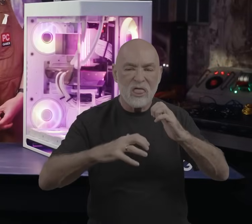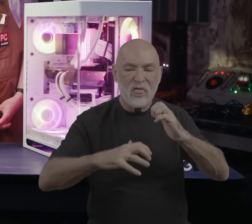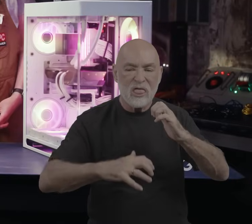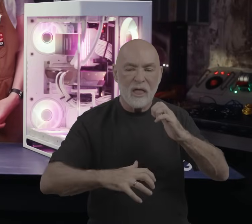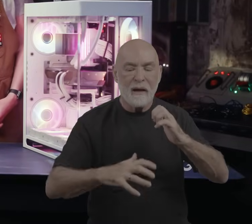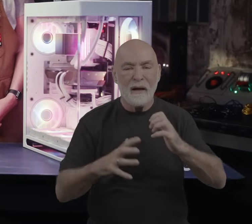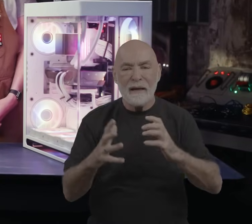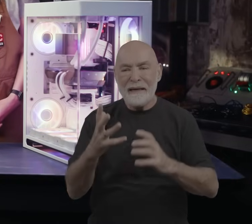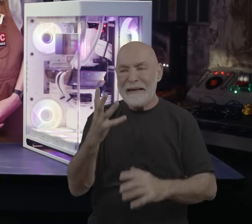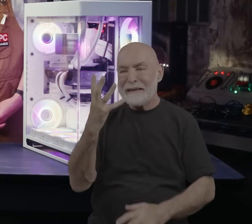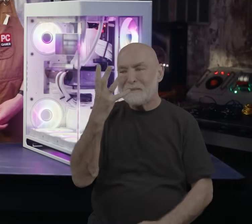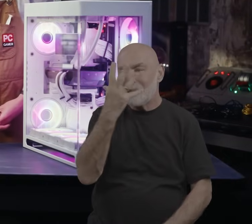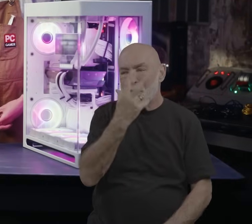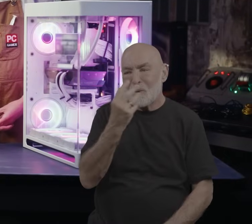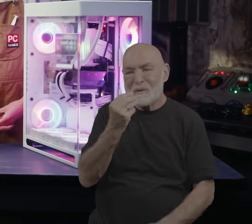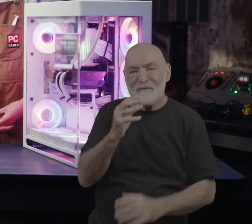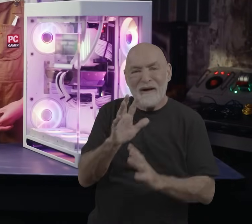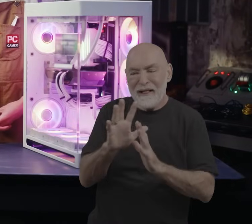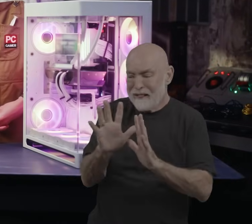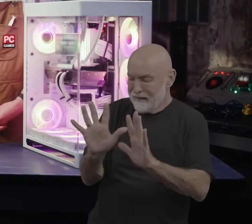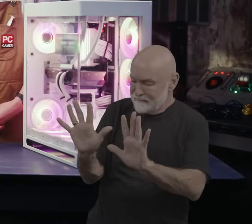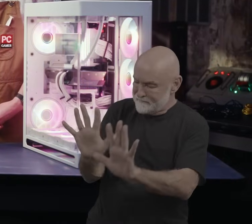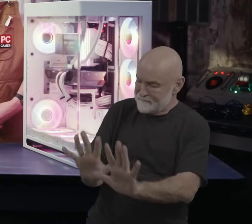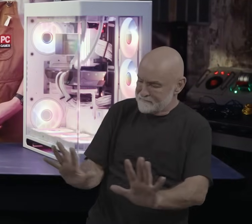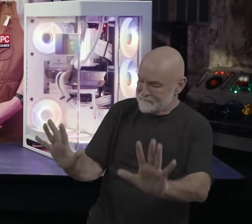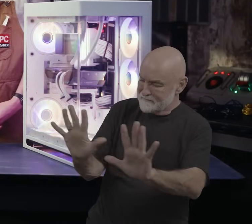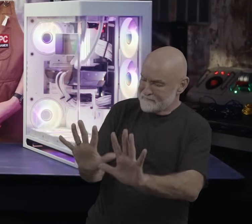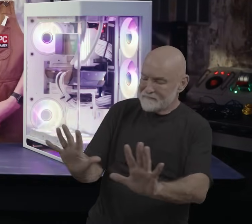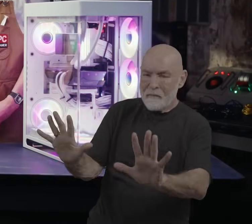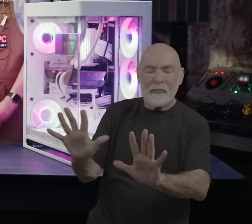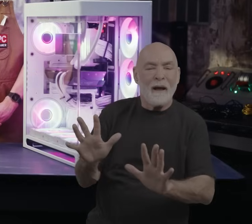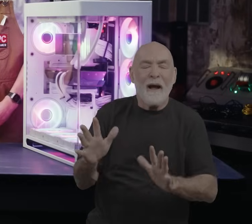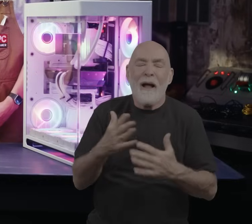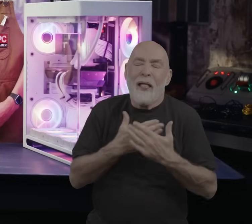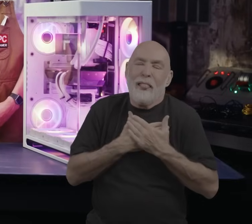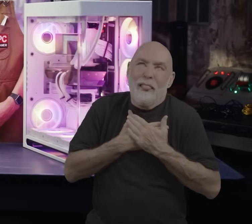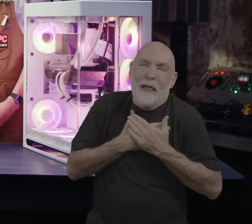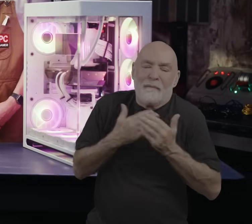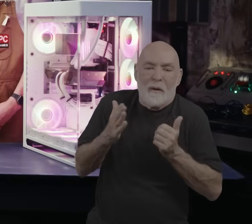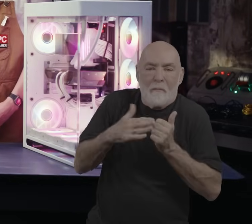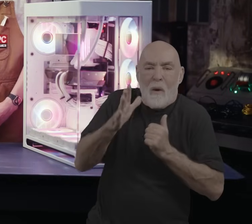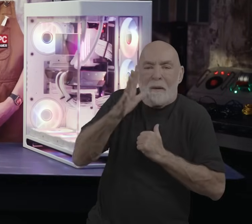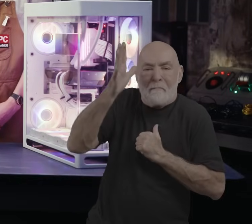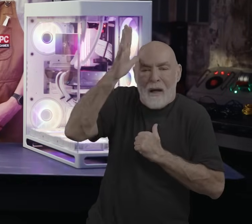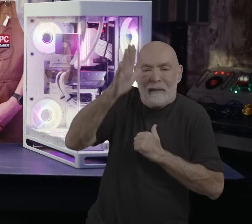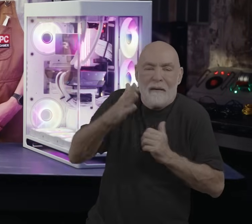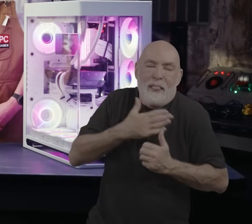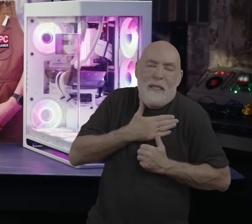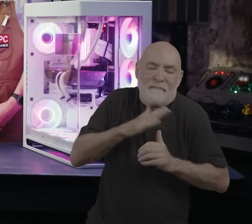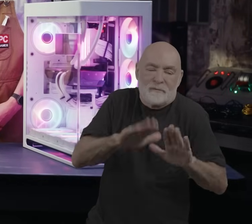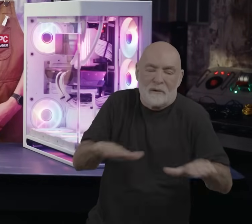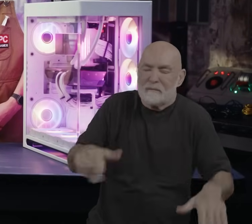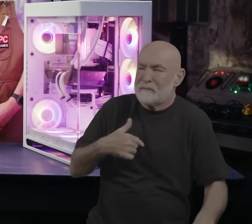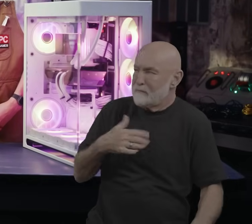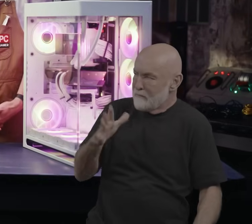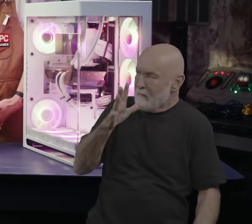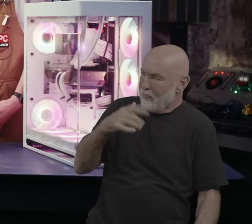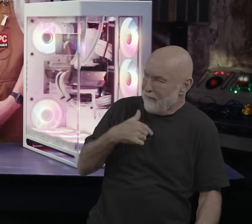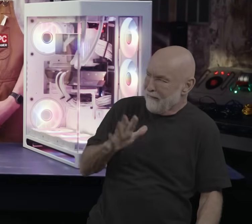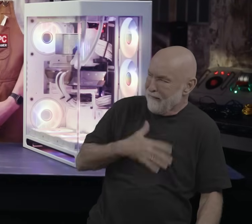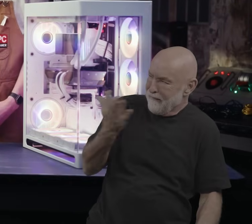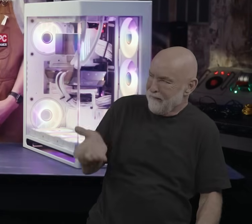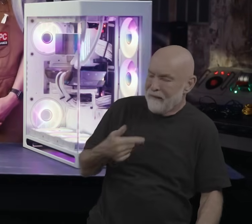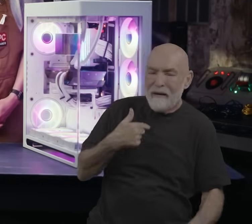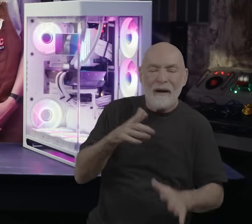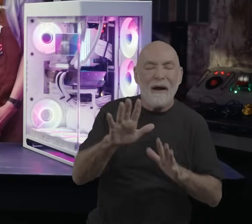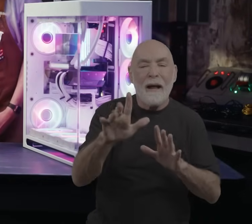It's beautiful. It calls to me. I love it more than any parent could love their child. As a mother, I take offense to that.